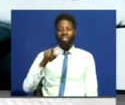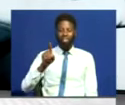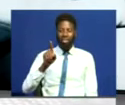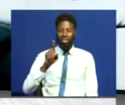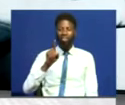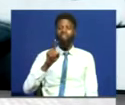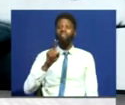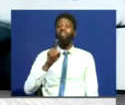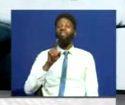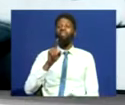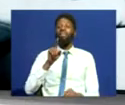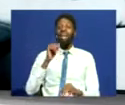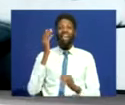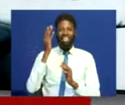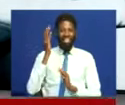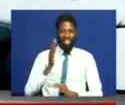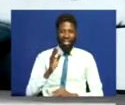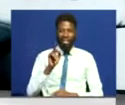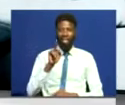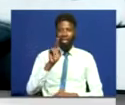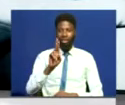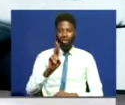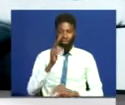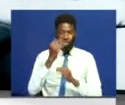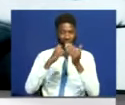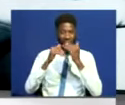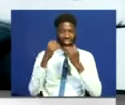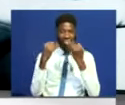University, KU, and of course he'll be telling us about the